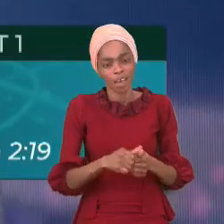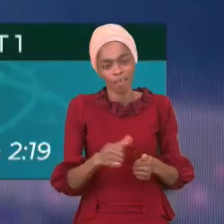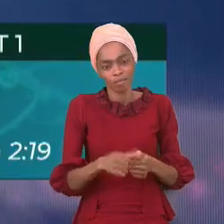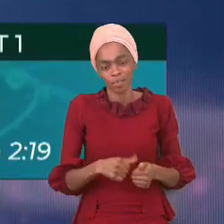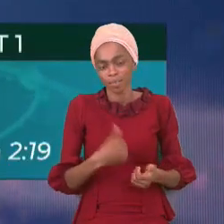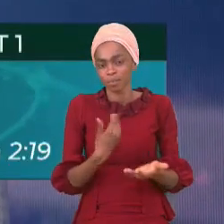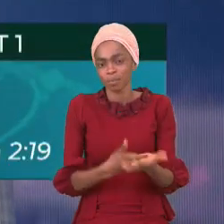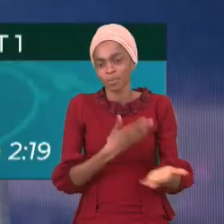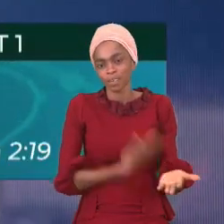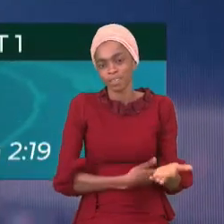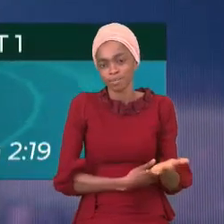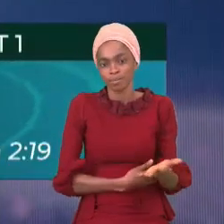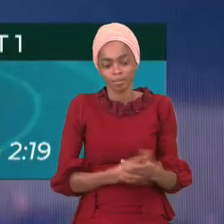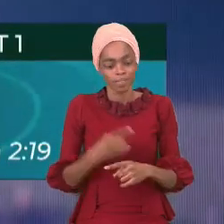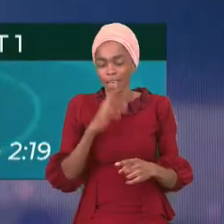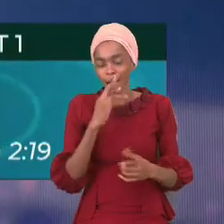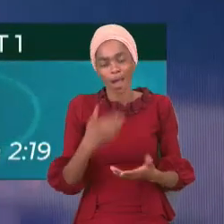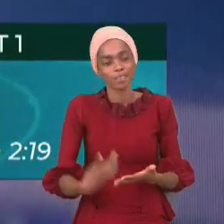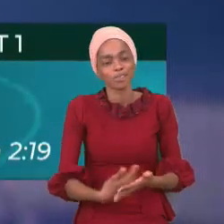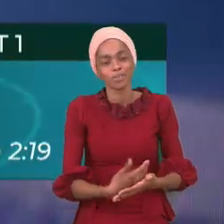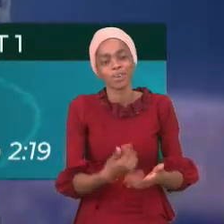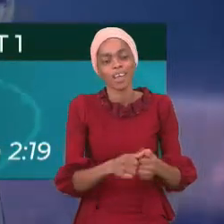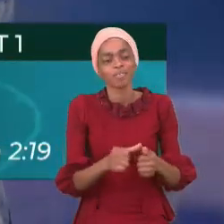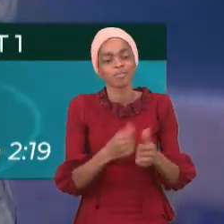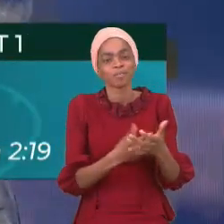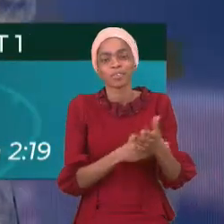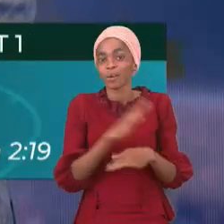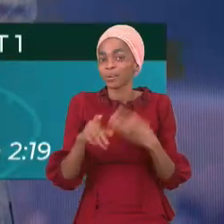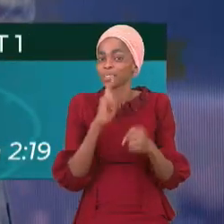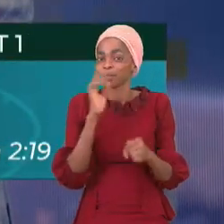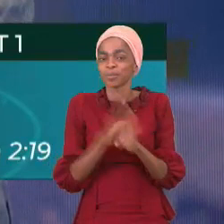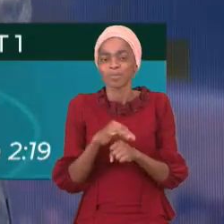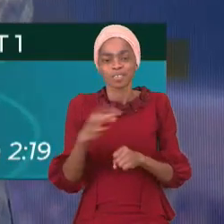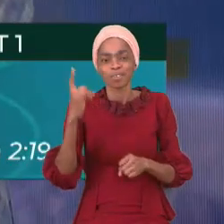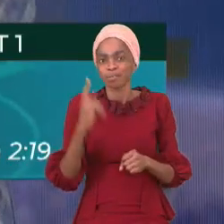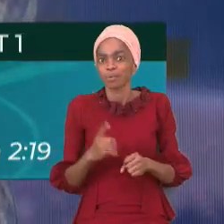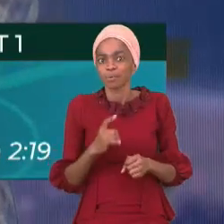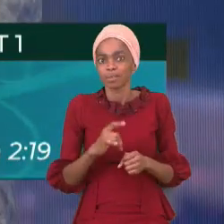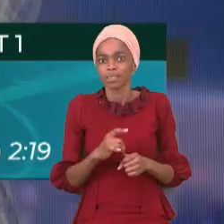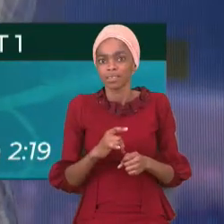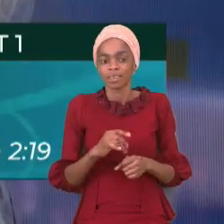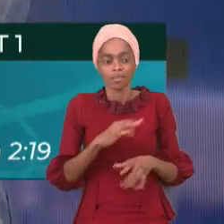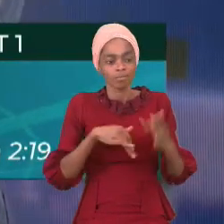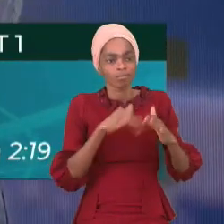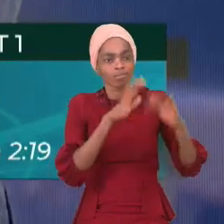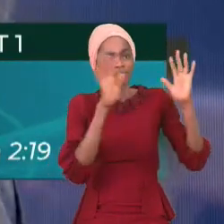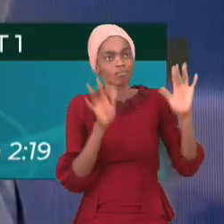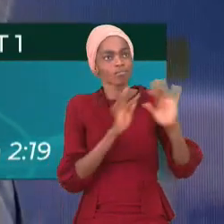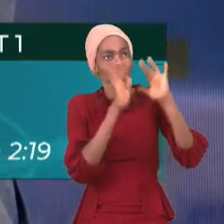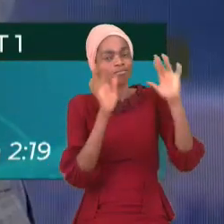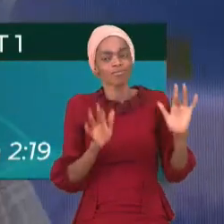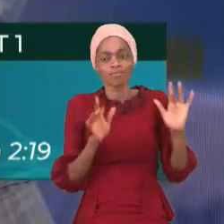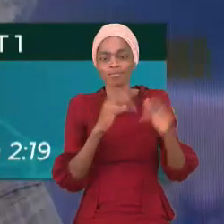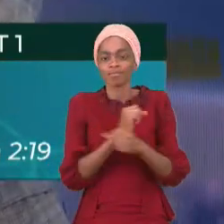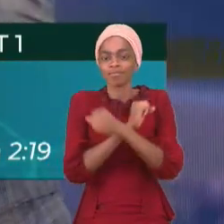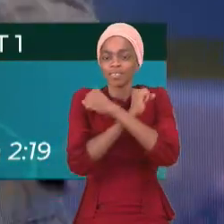every morning. They are new every morning. All the promises he had made, his compassion, his mercy, and his